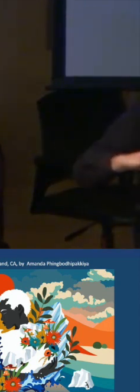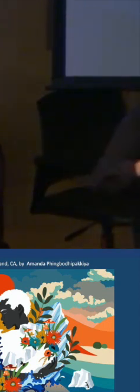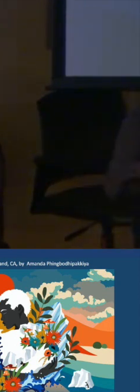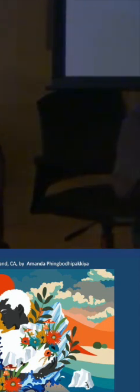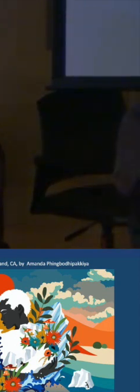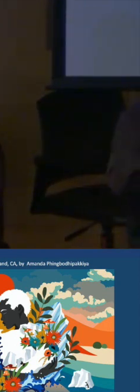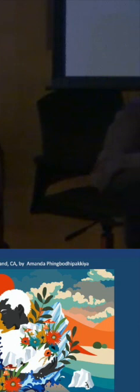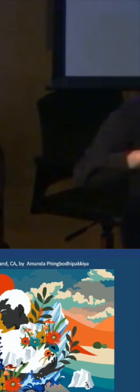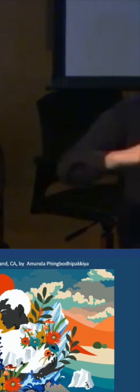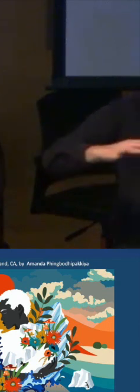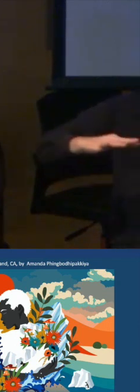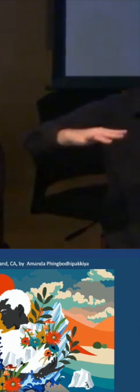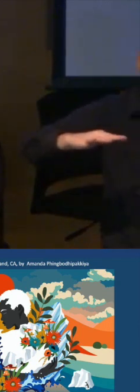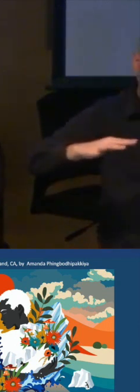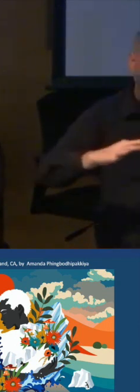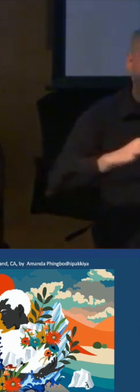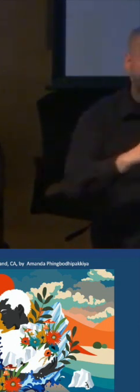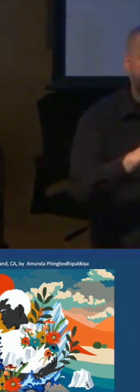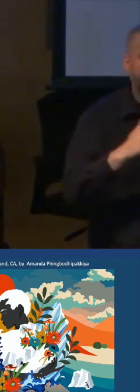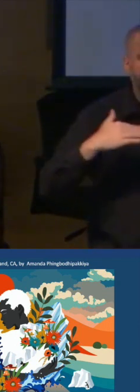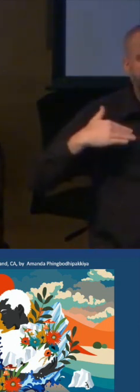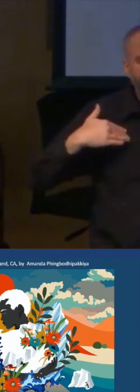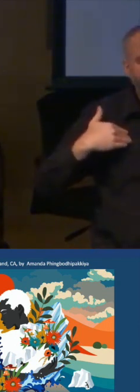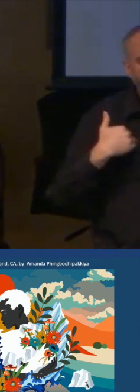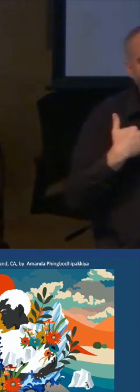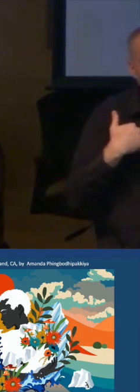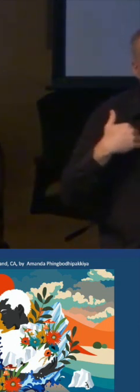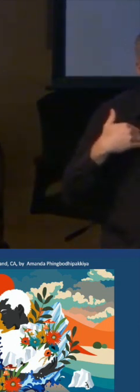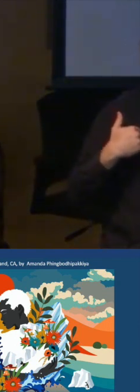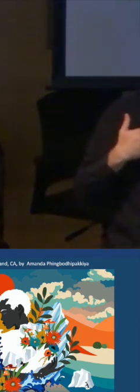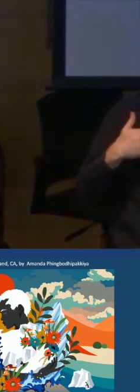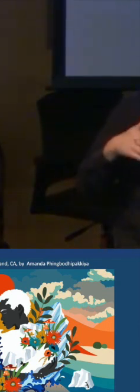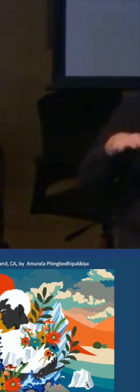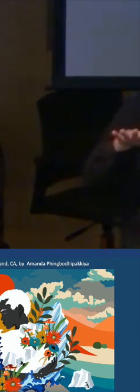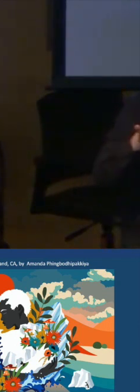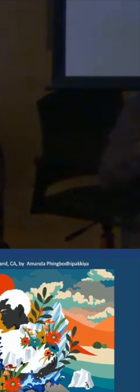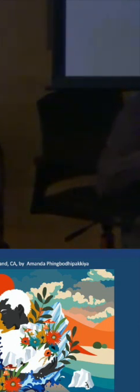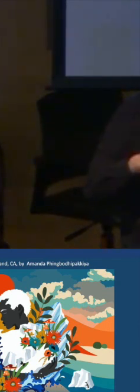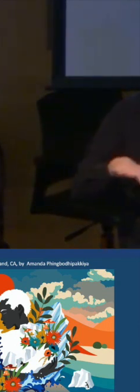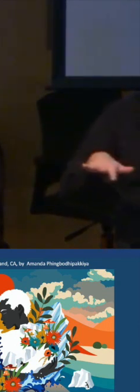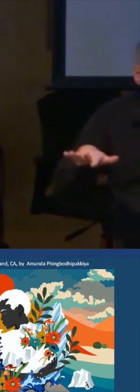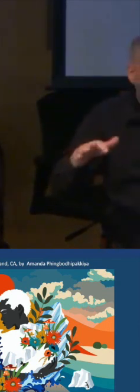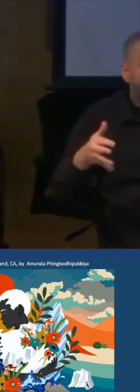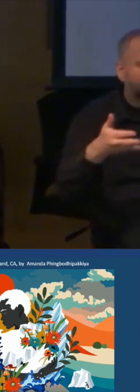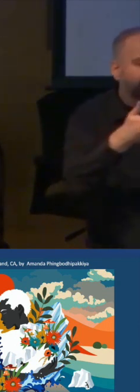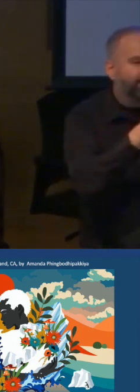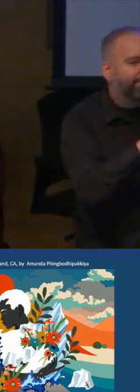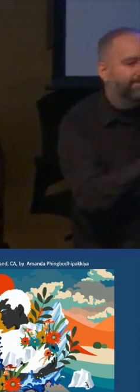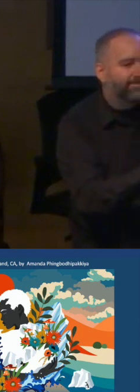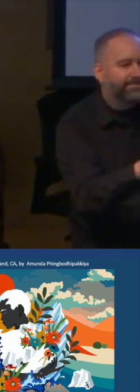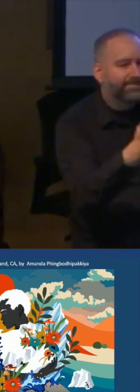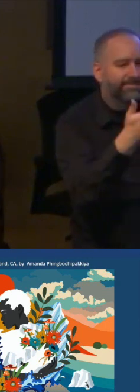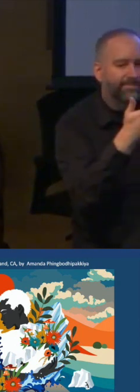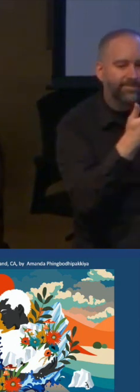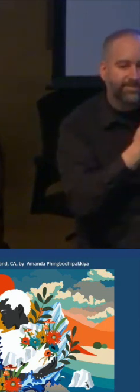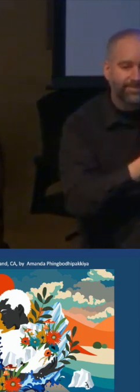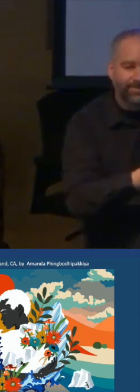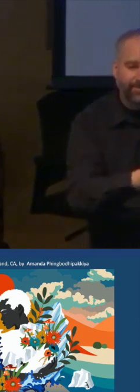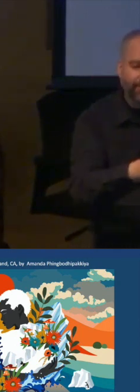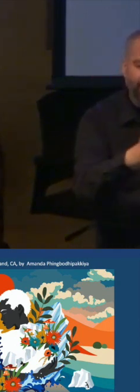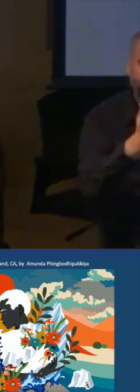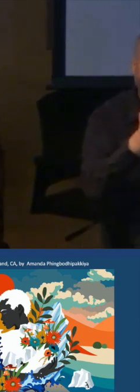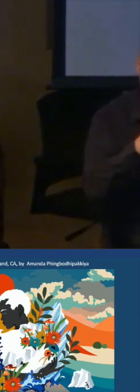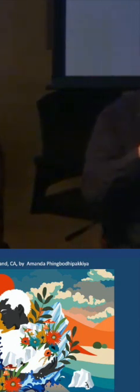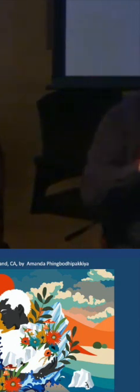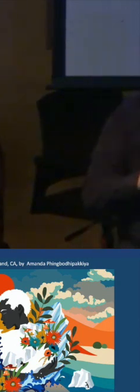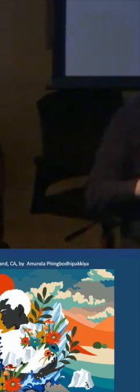creatures draw near, hoping to decode the secrets of their exchange, which sweeps across a vast landscape ranging from coastline to